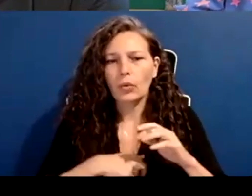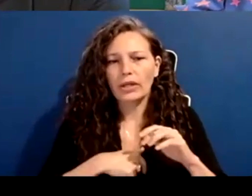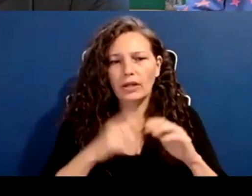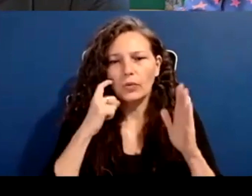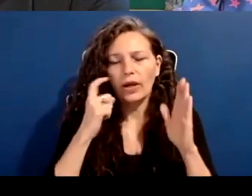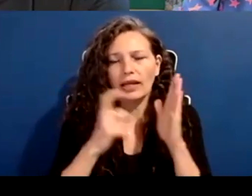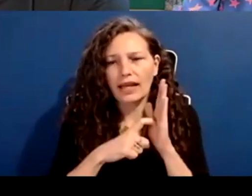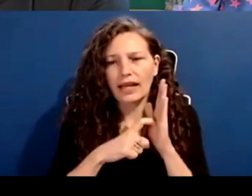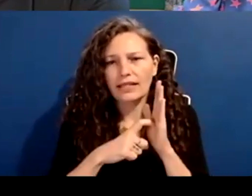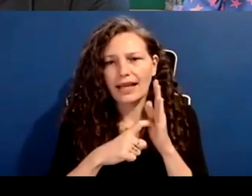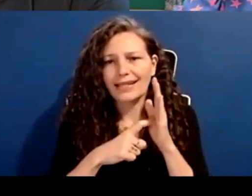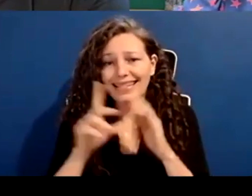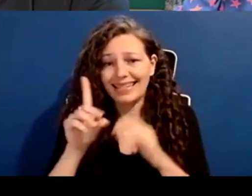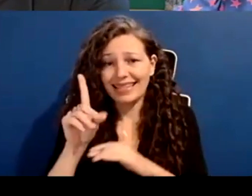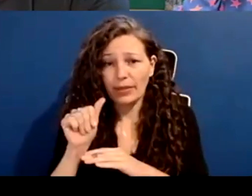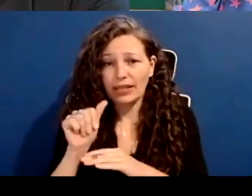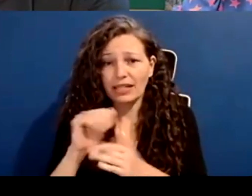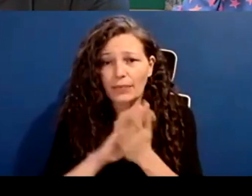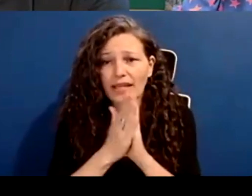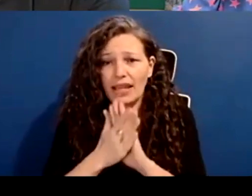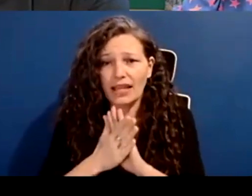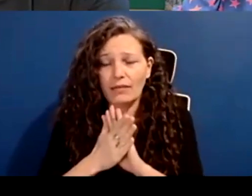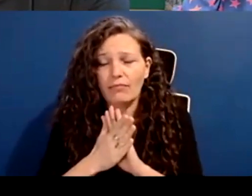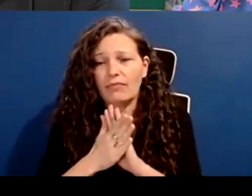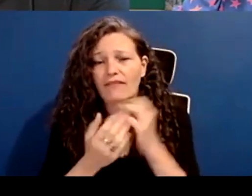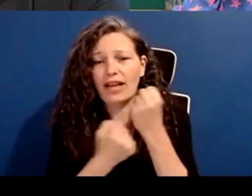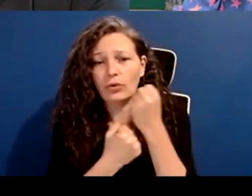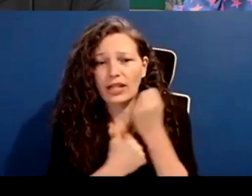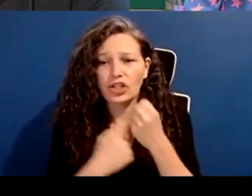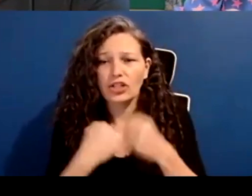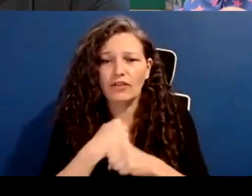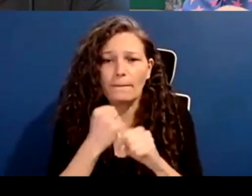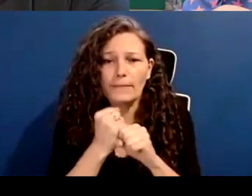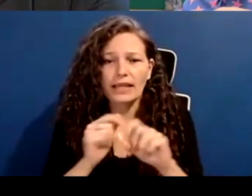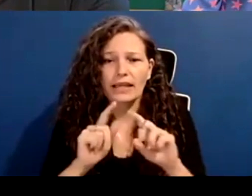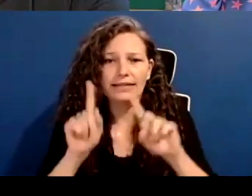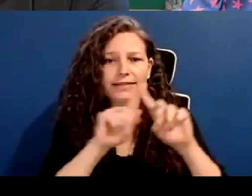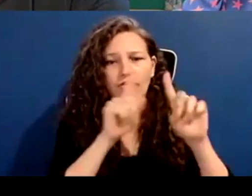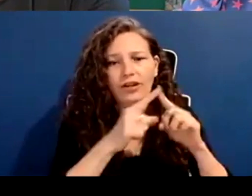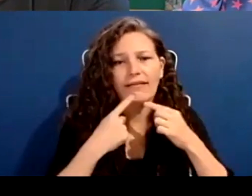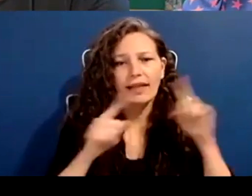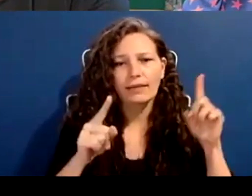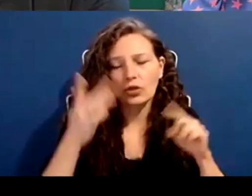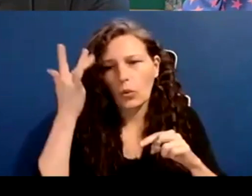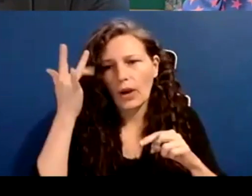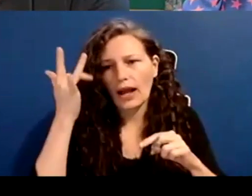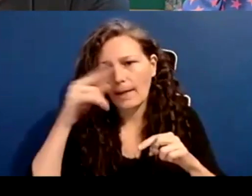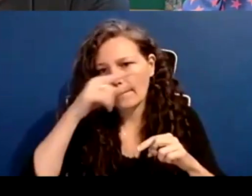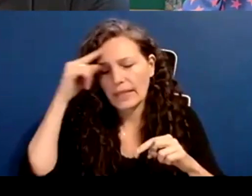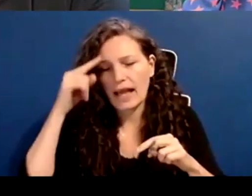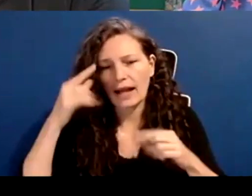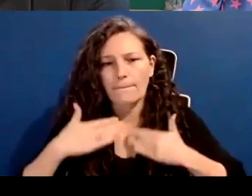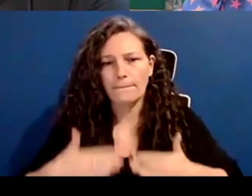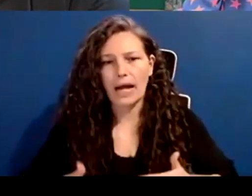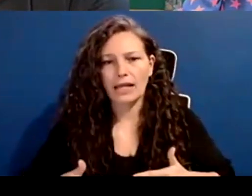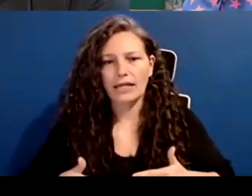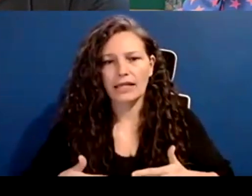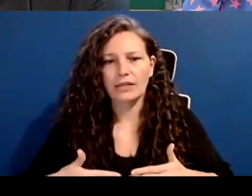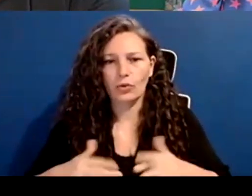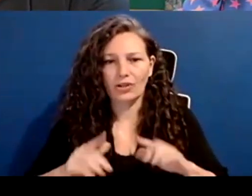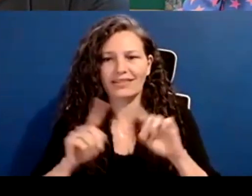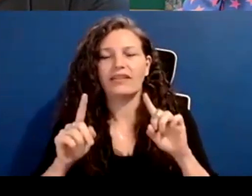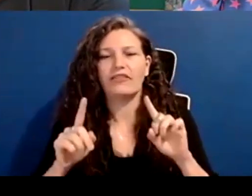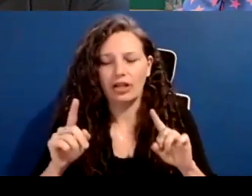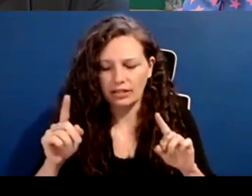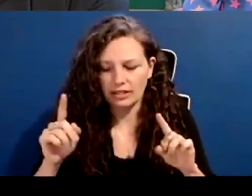the foundation for making the claims about why Black bodies were inherently deficient. And